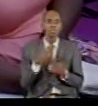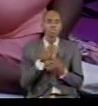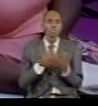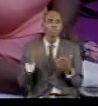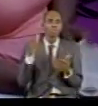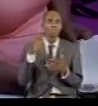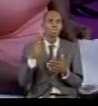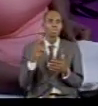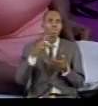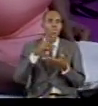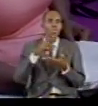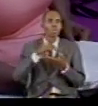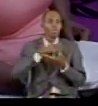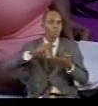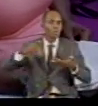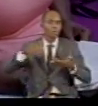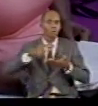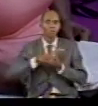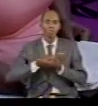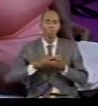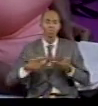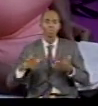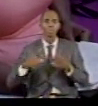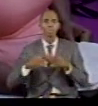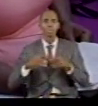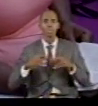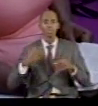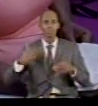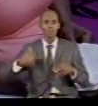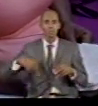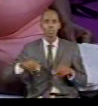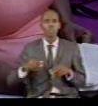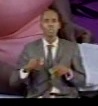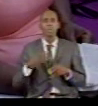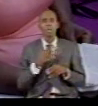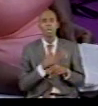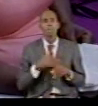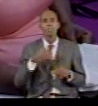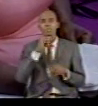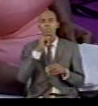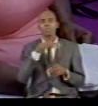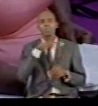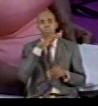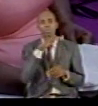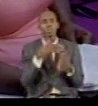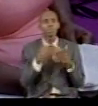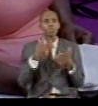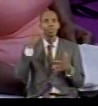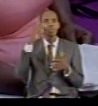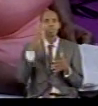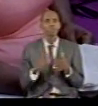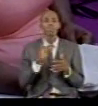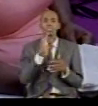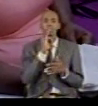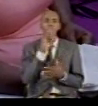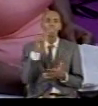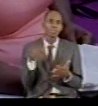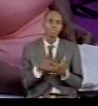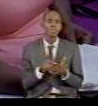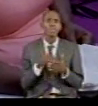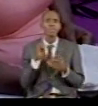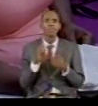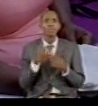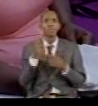and undefiled before God and the Father is this: to visit